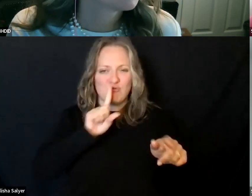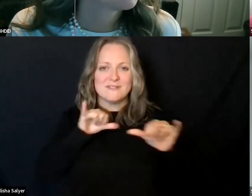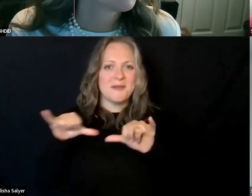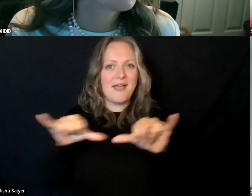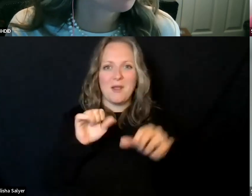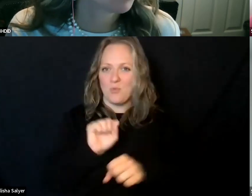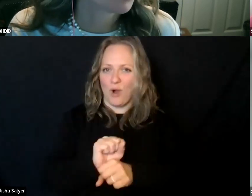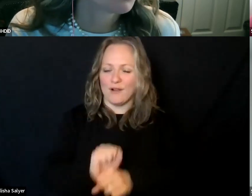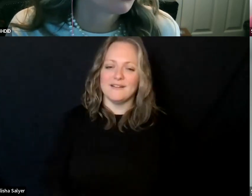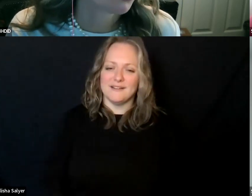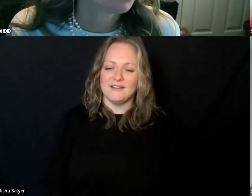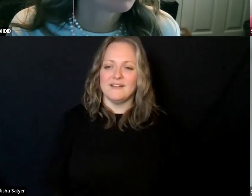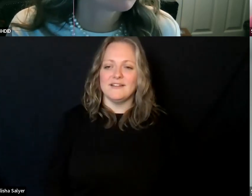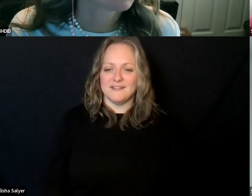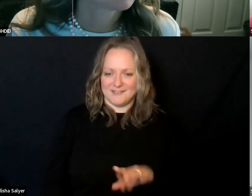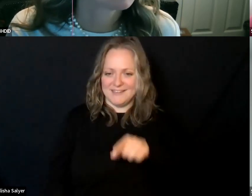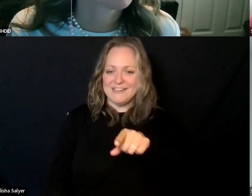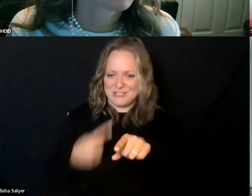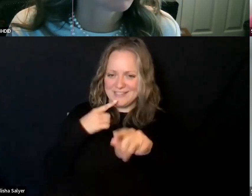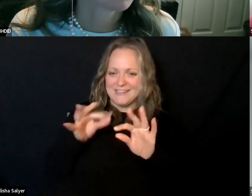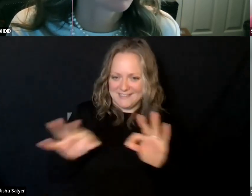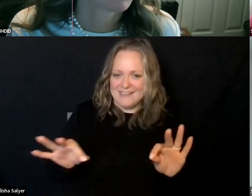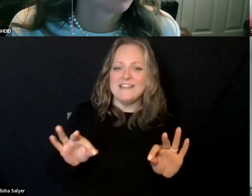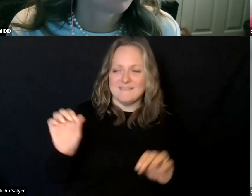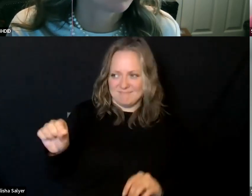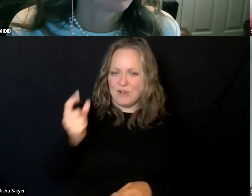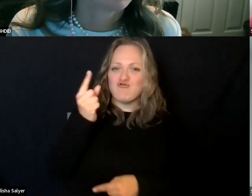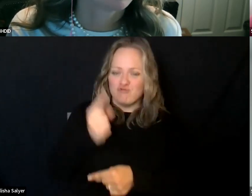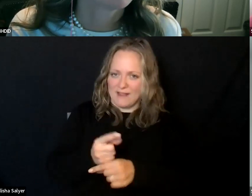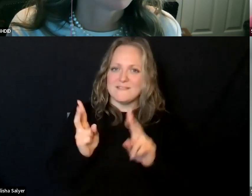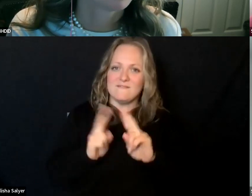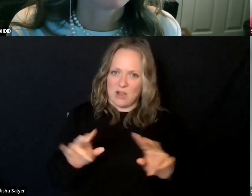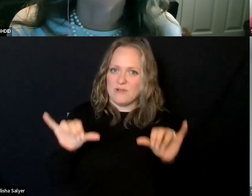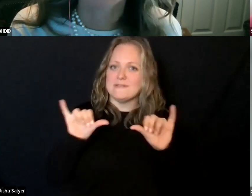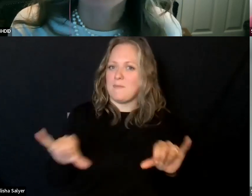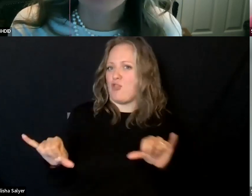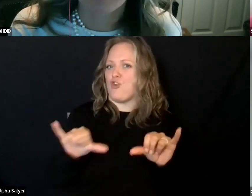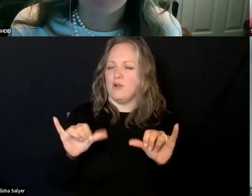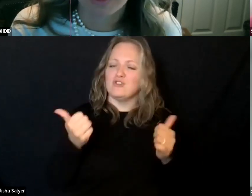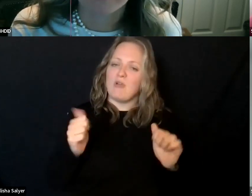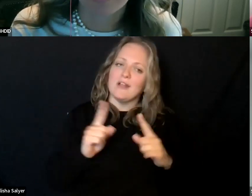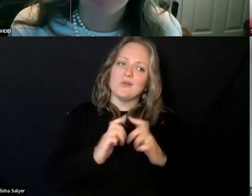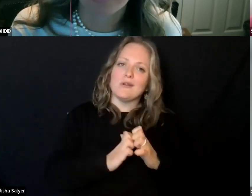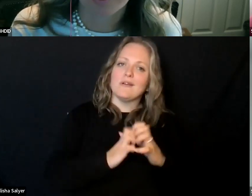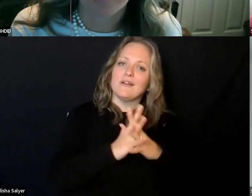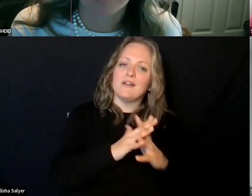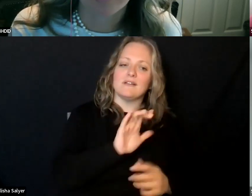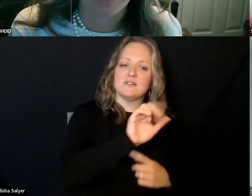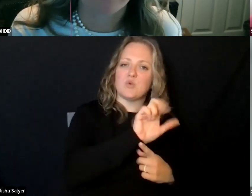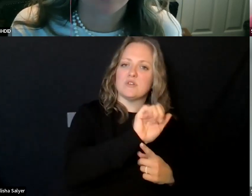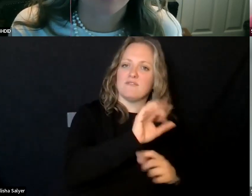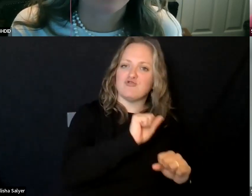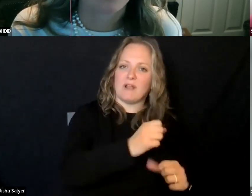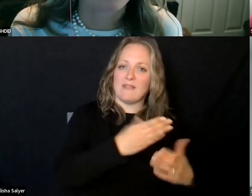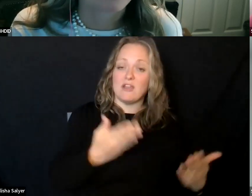She said it's very similar, and she's trying to get Sources of Strength going here. Amanda, hopefully you already have someone from the Department